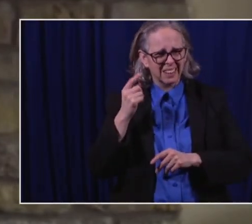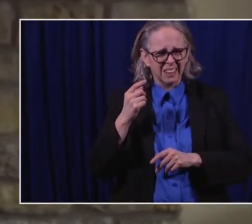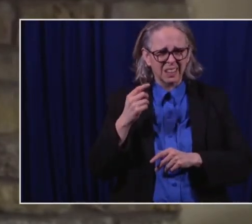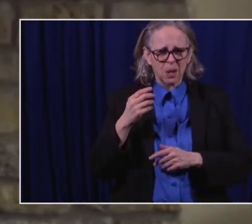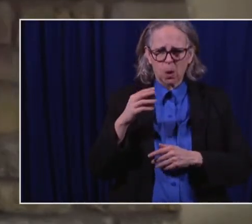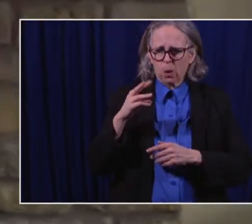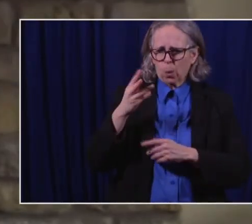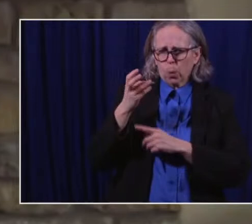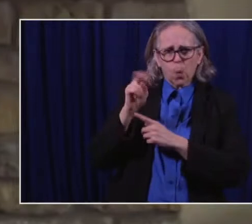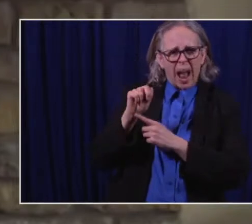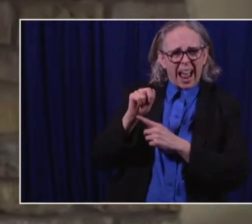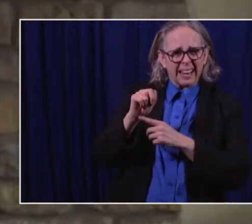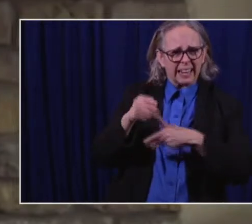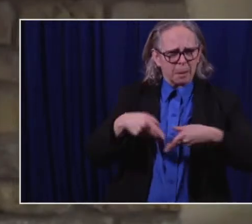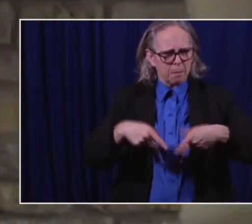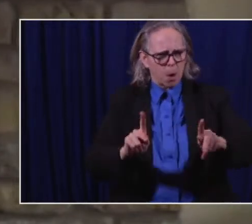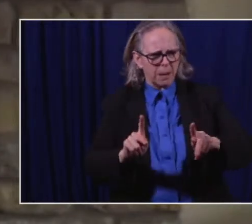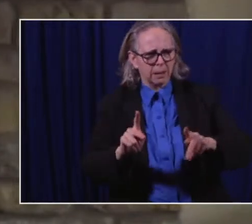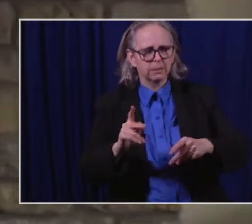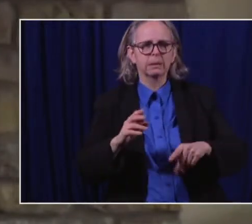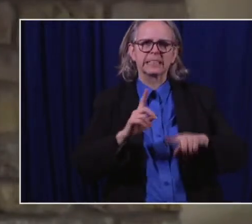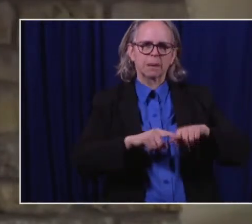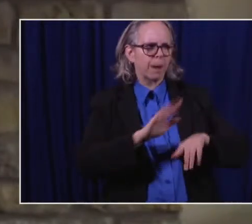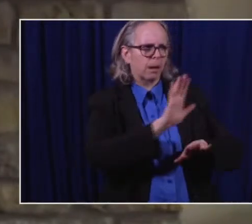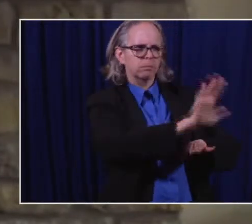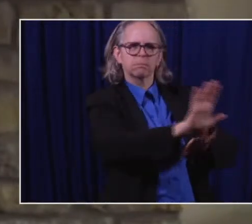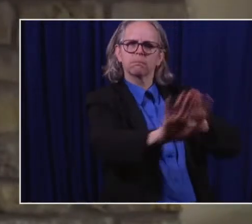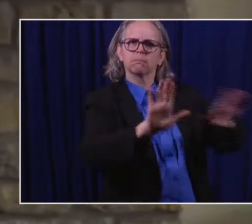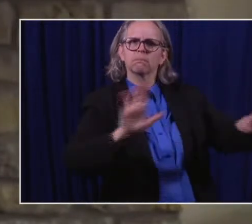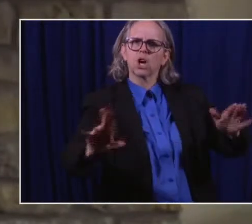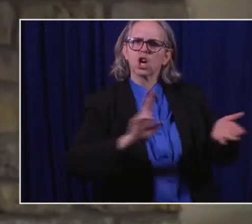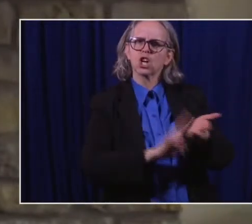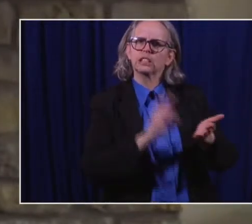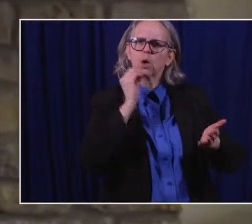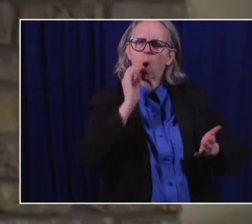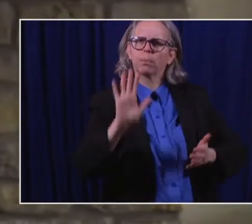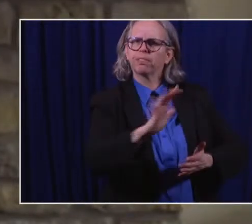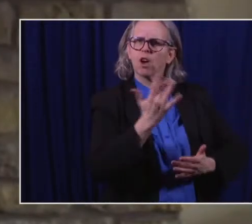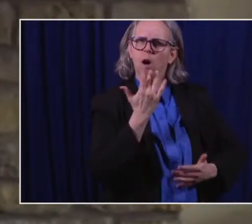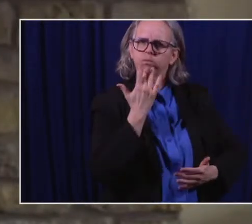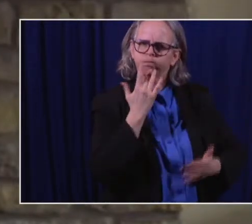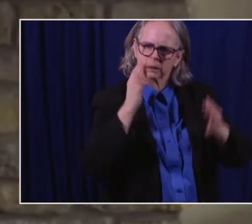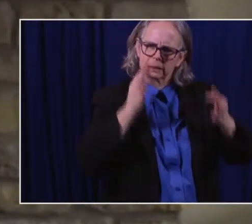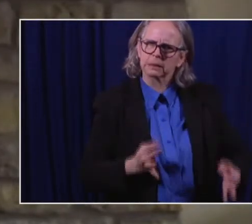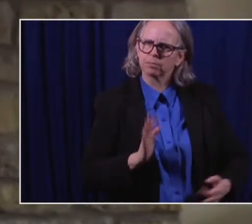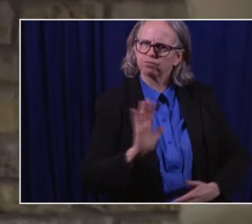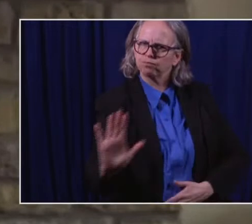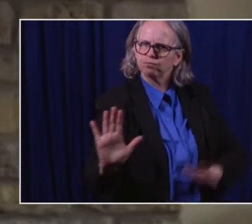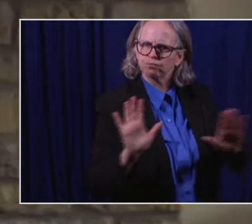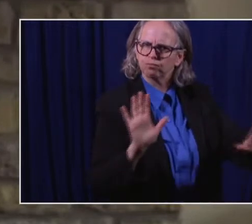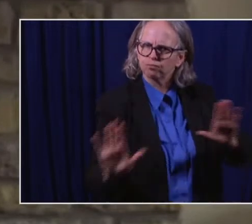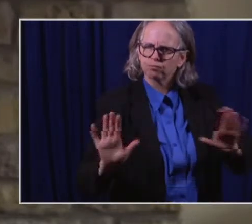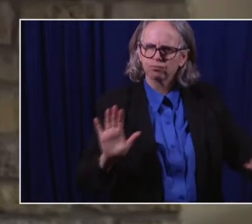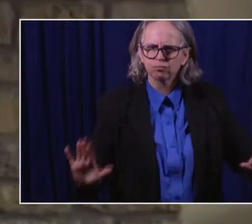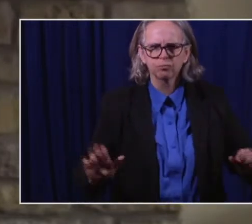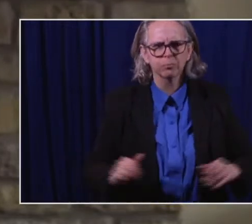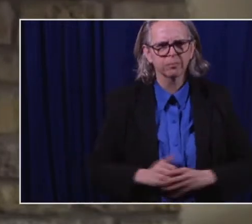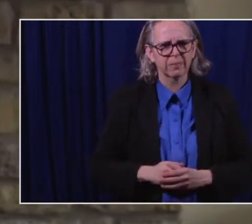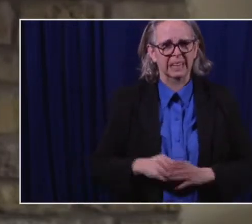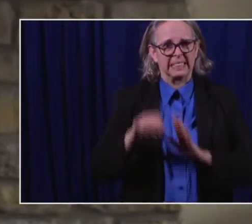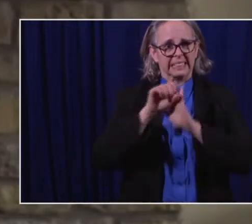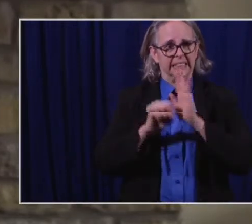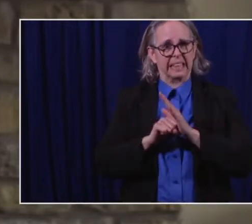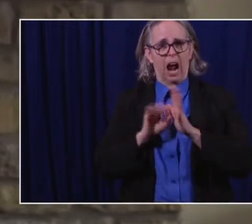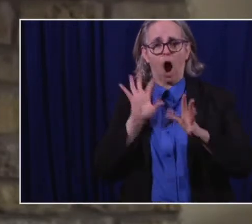the nursing home, assisted living place, because we opened this up and we had